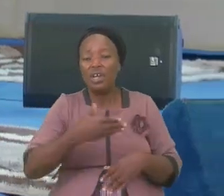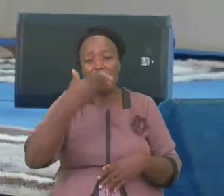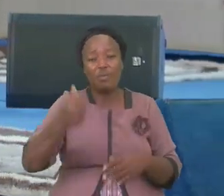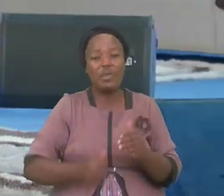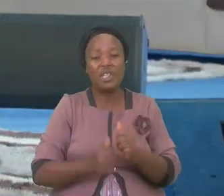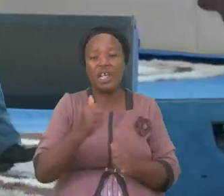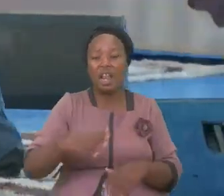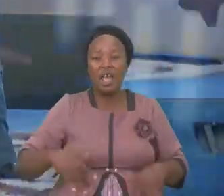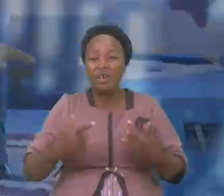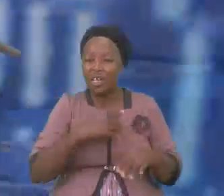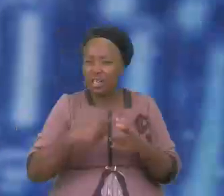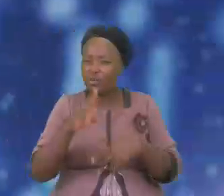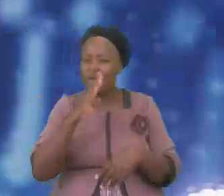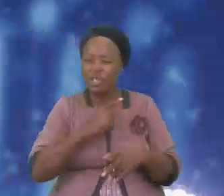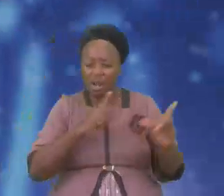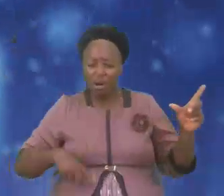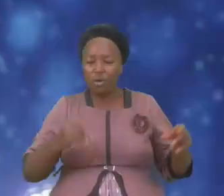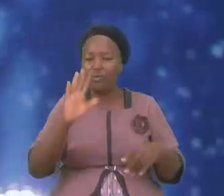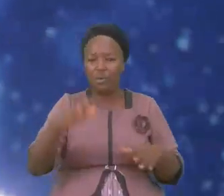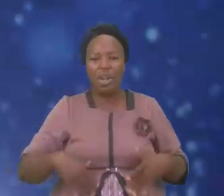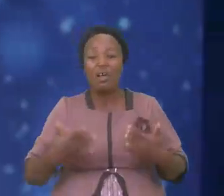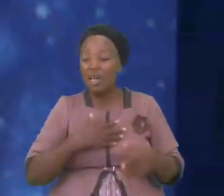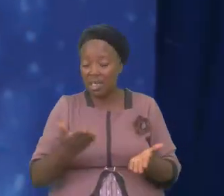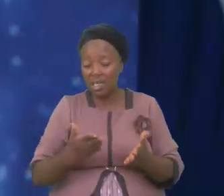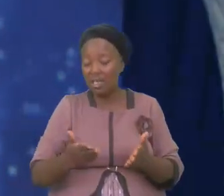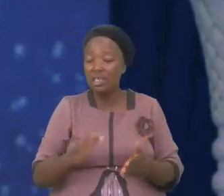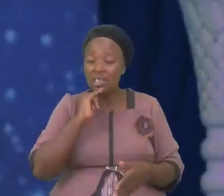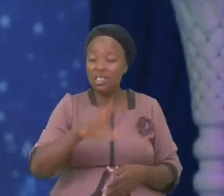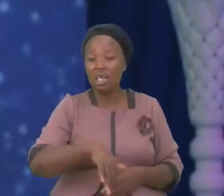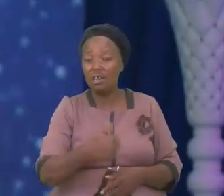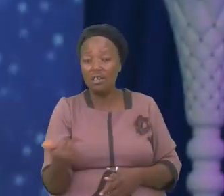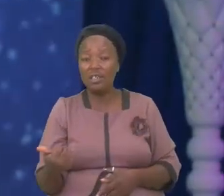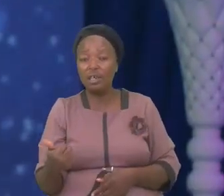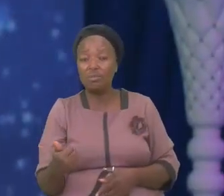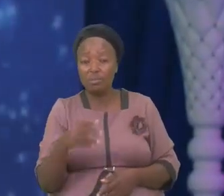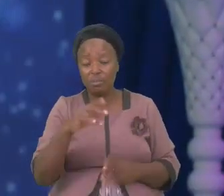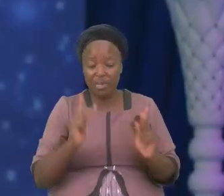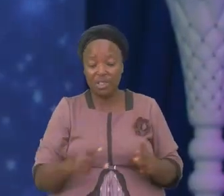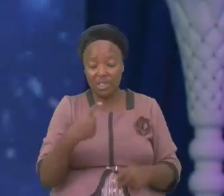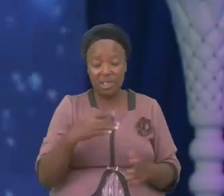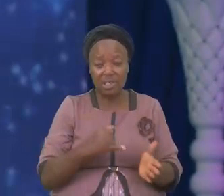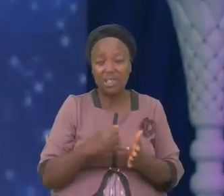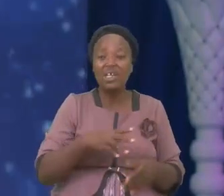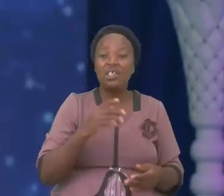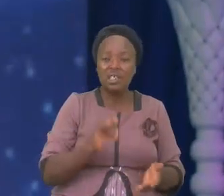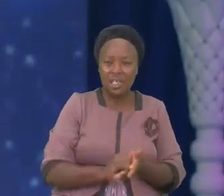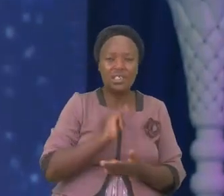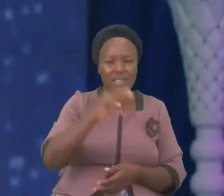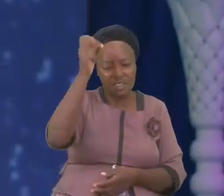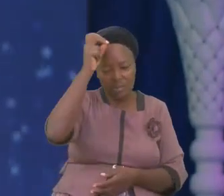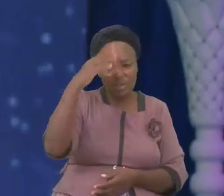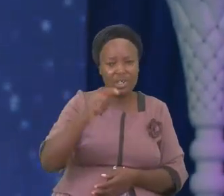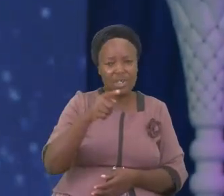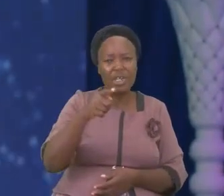other hand, Satan, the God of this world, saying, I'll make you